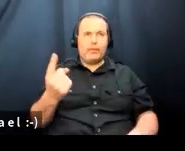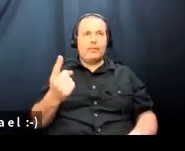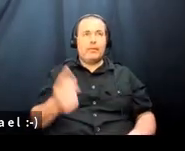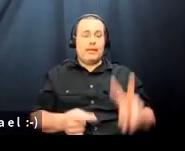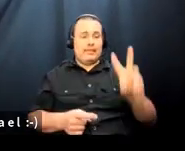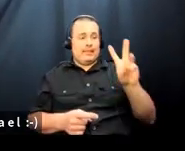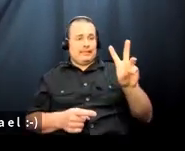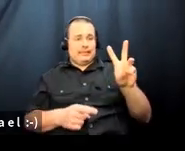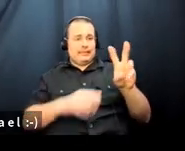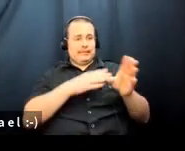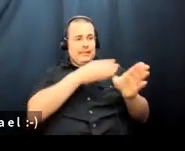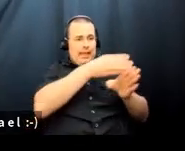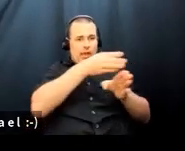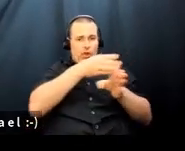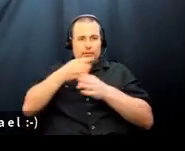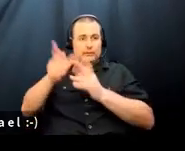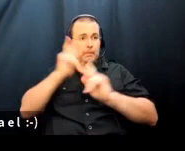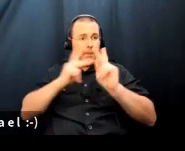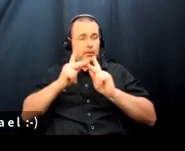people develop: physically,